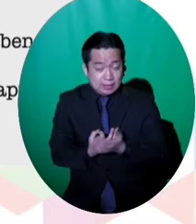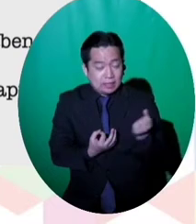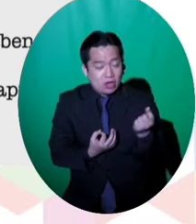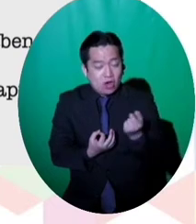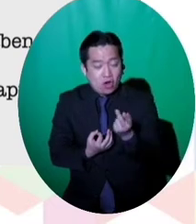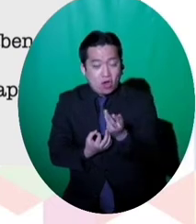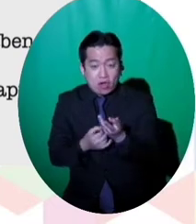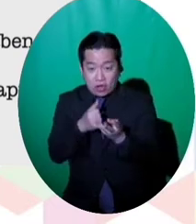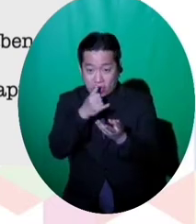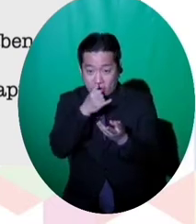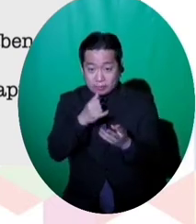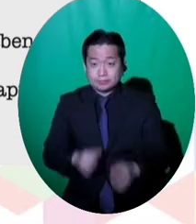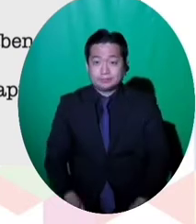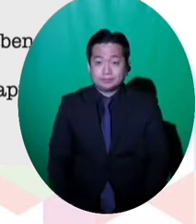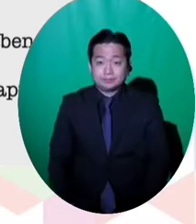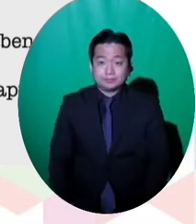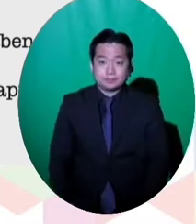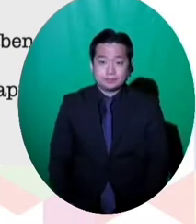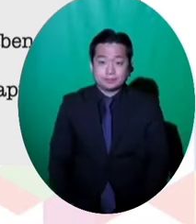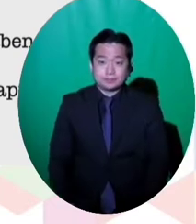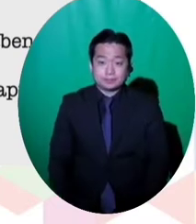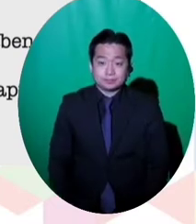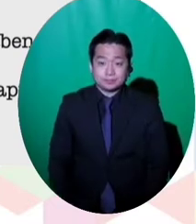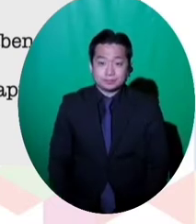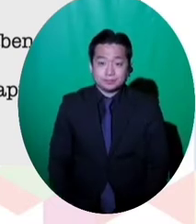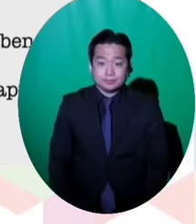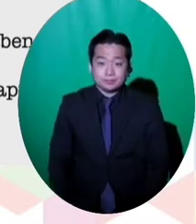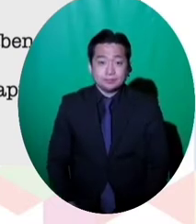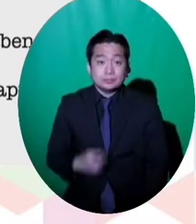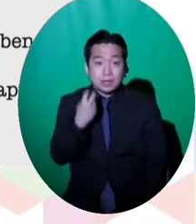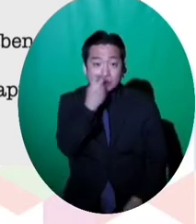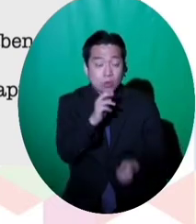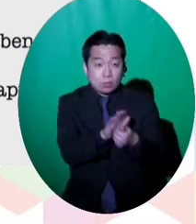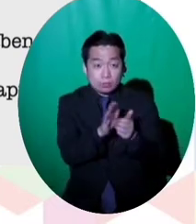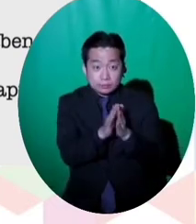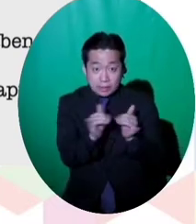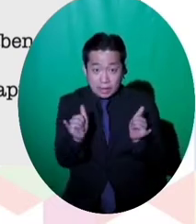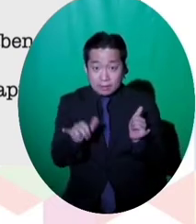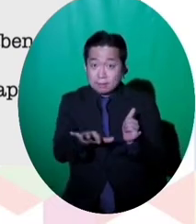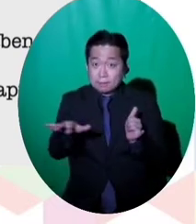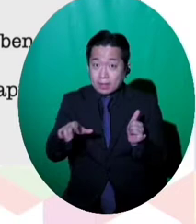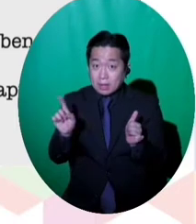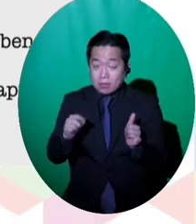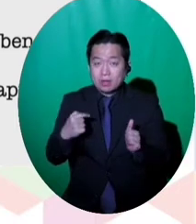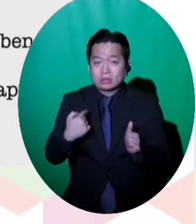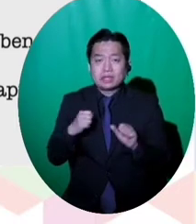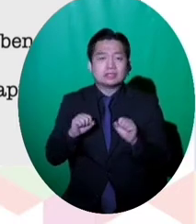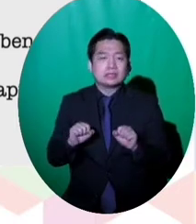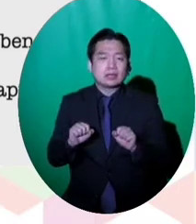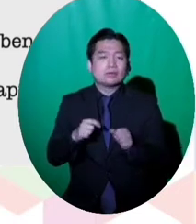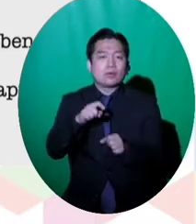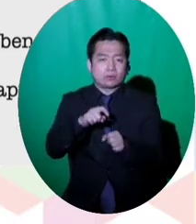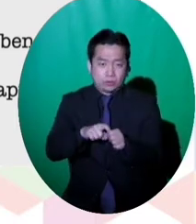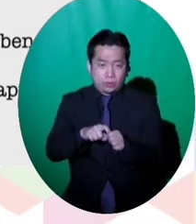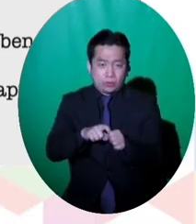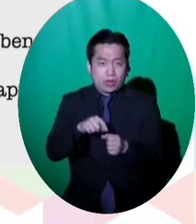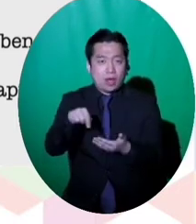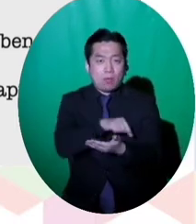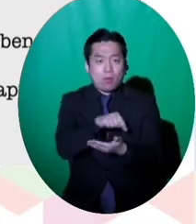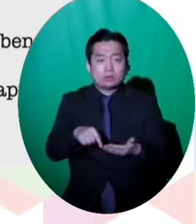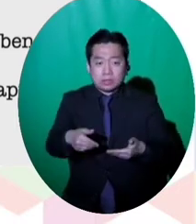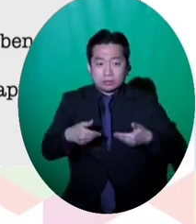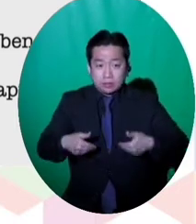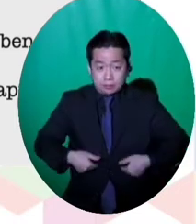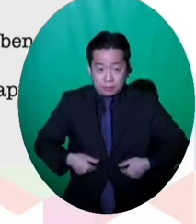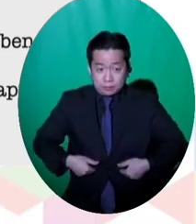need recognition. Care provision is less about voluntary exchange in markets,